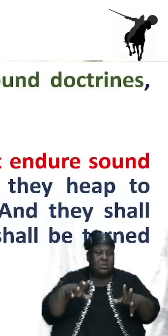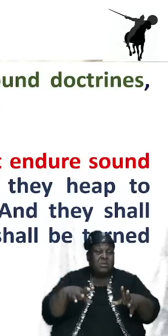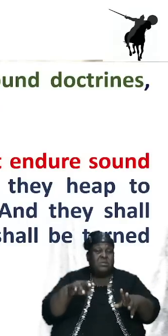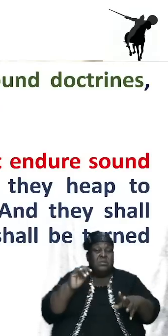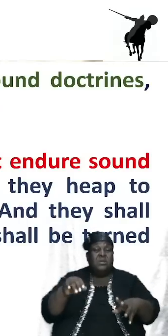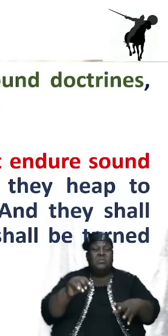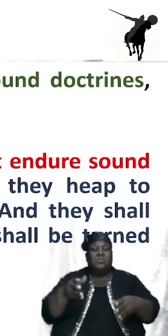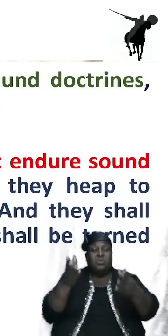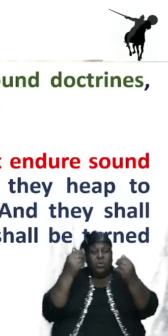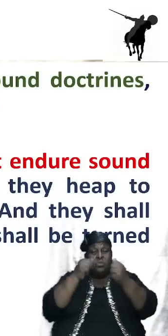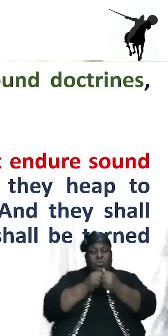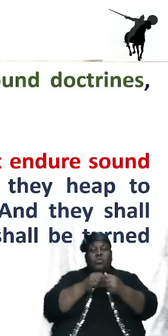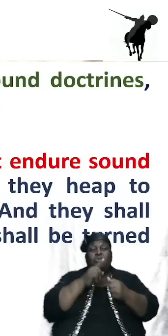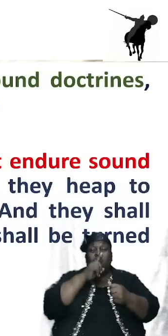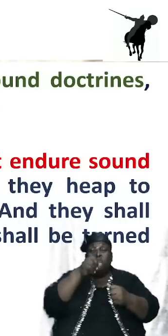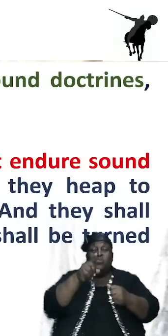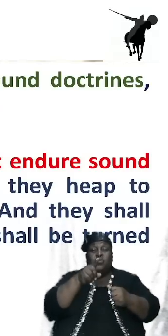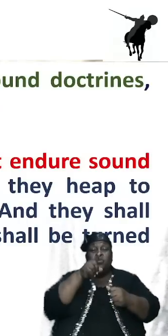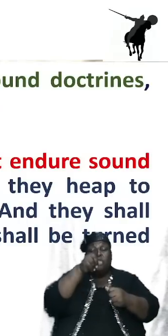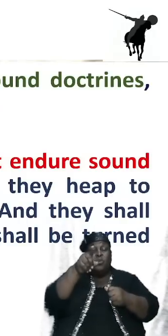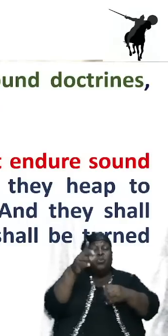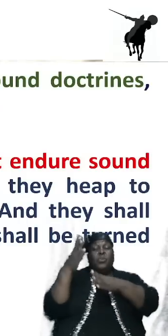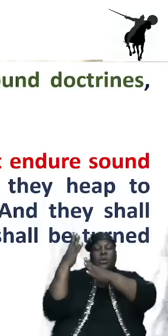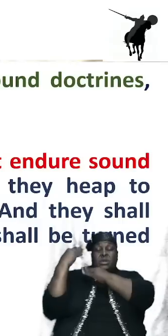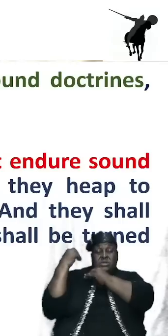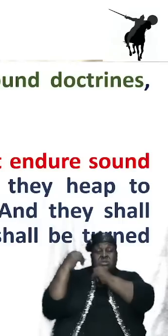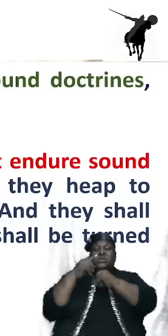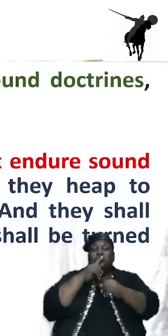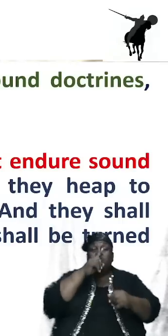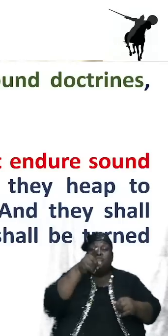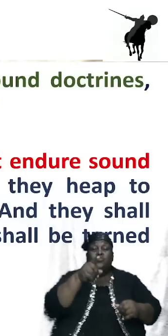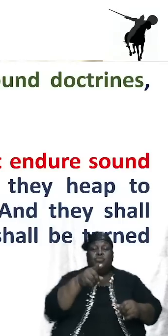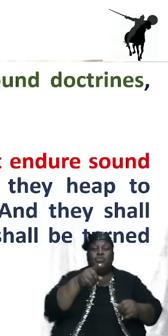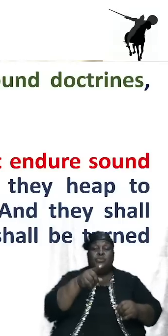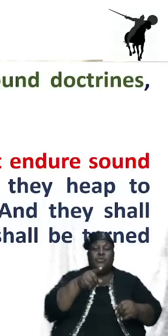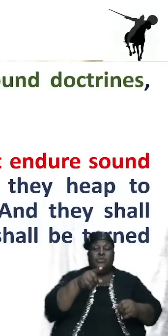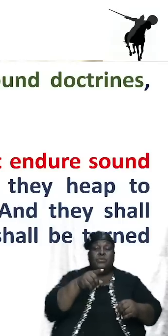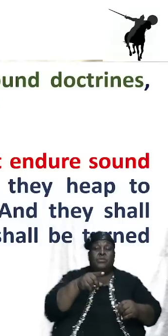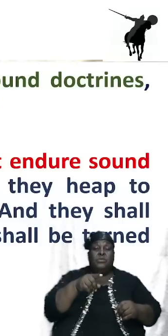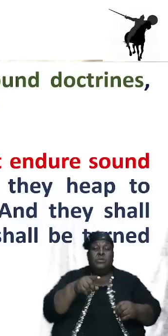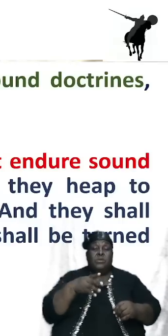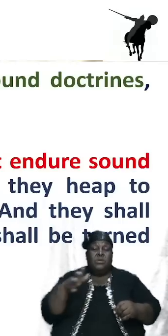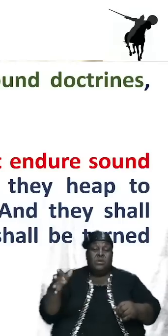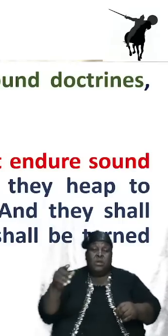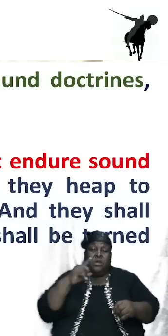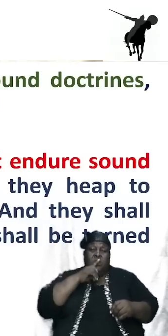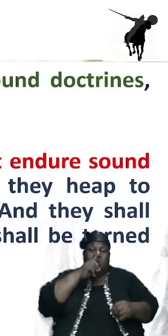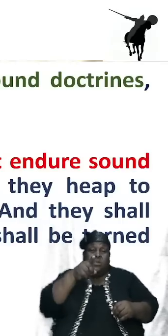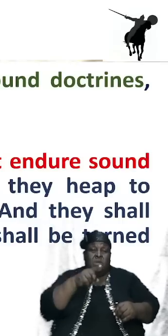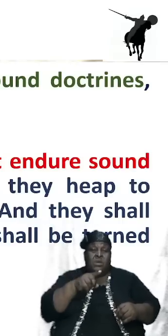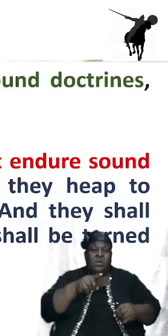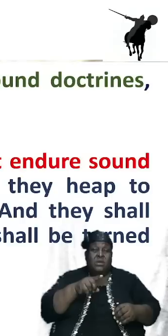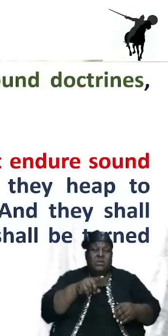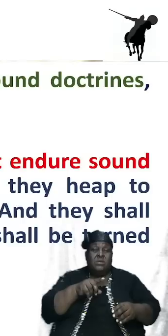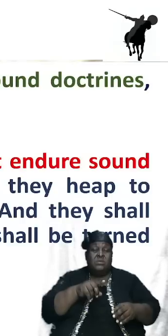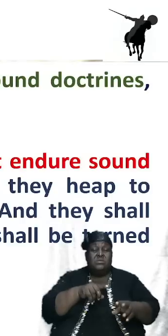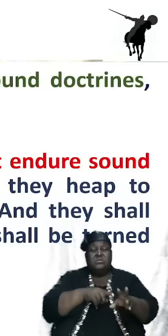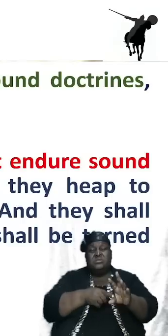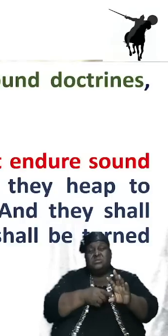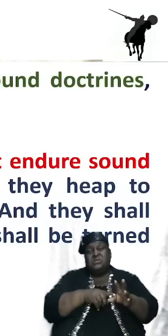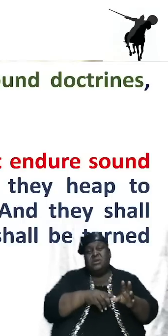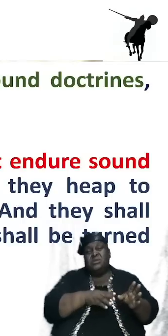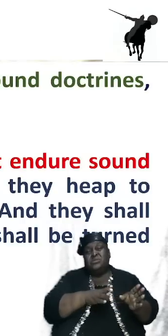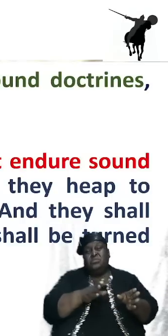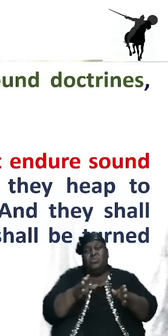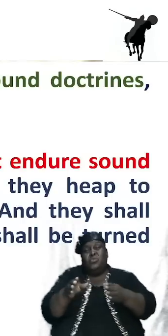you accept the truth. And then because of that distorting of the truth, you start to shift. You start to go. And you realize